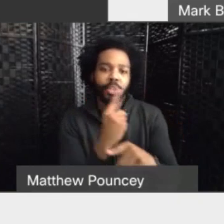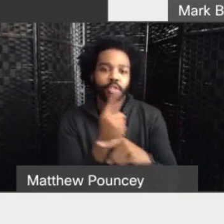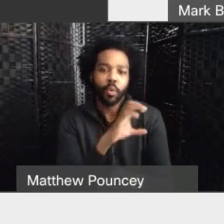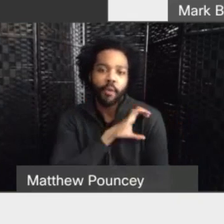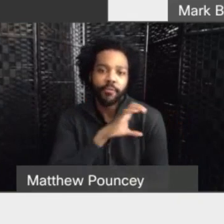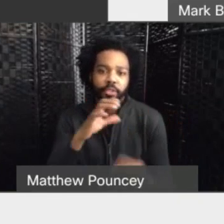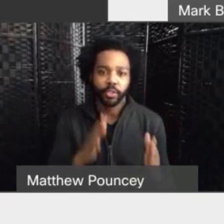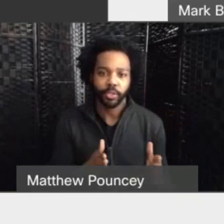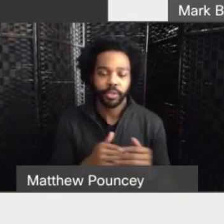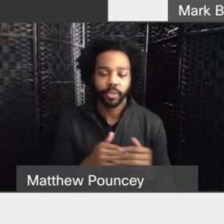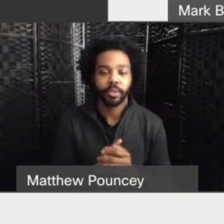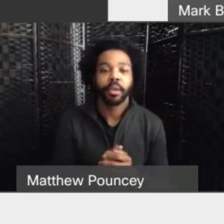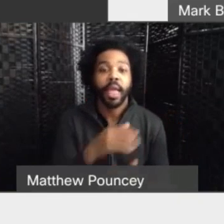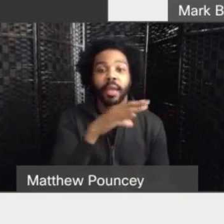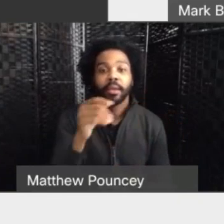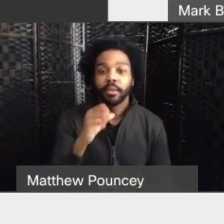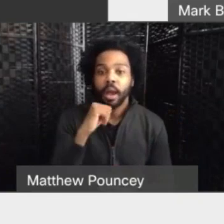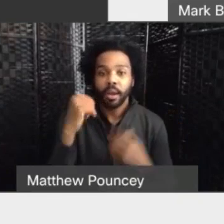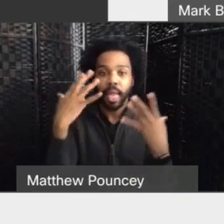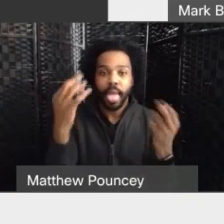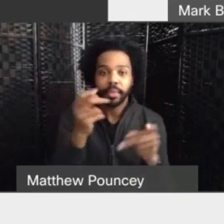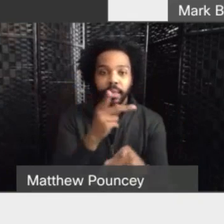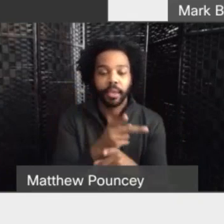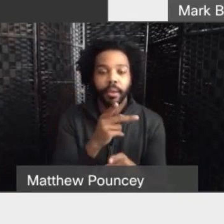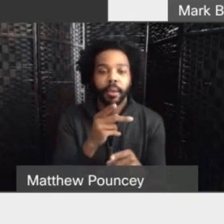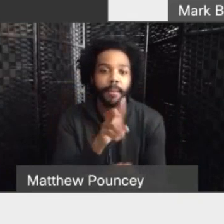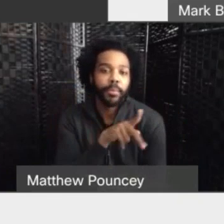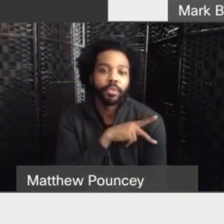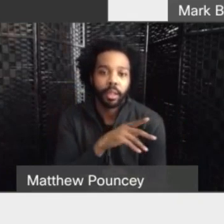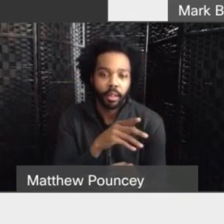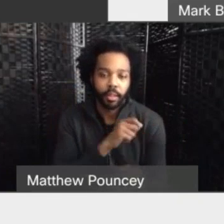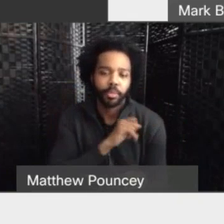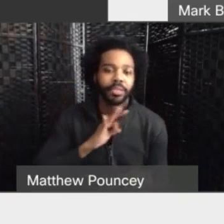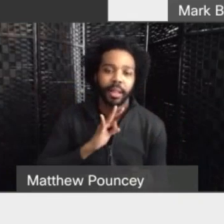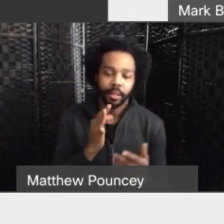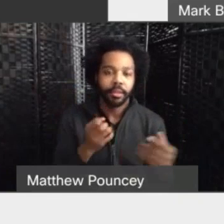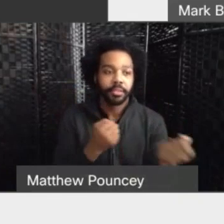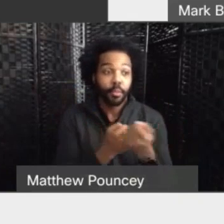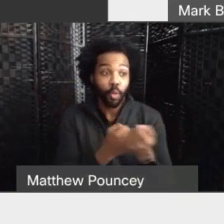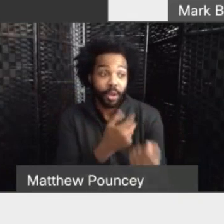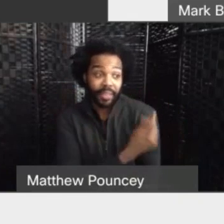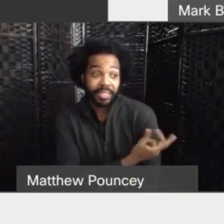and then non-healthcare personnel supporting operations of vaccination clinics.